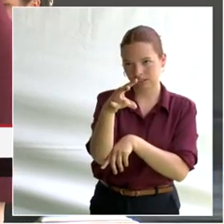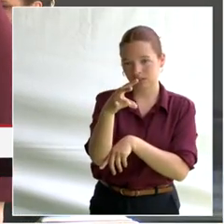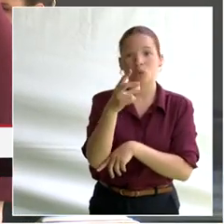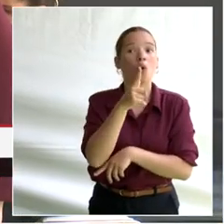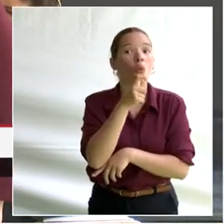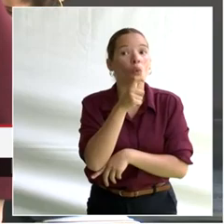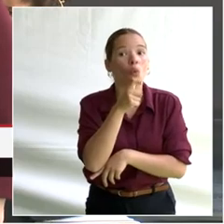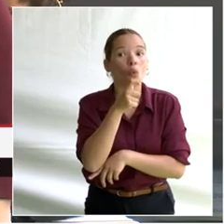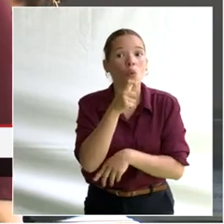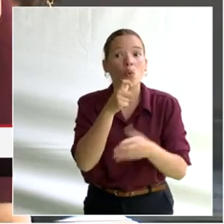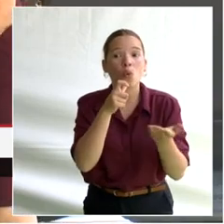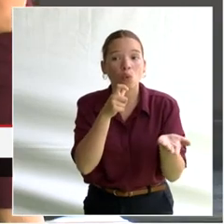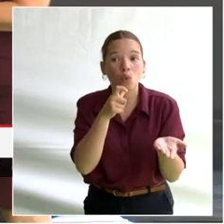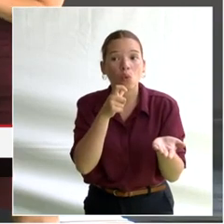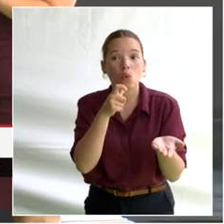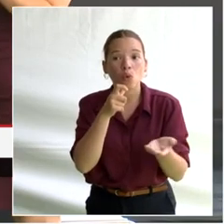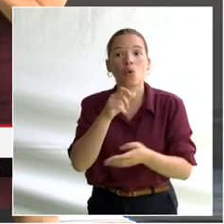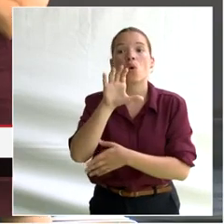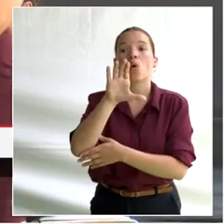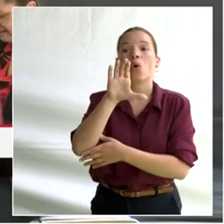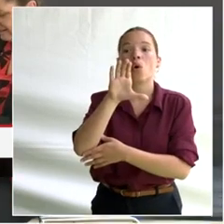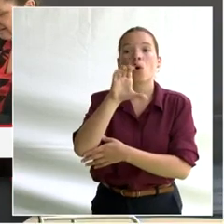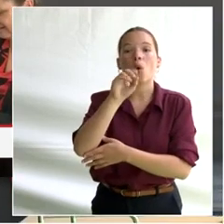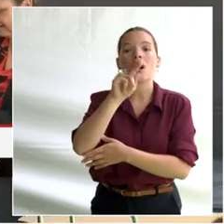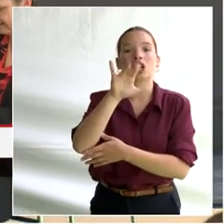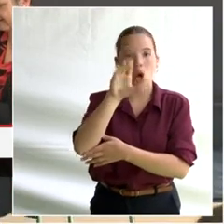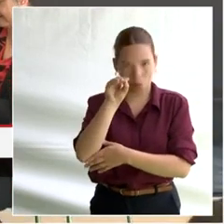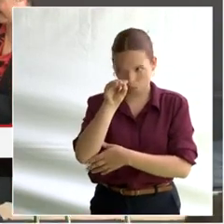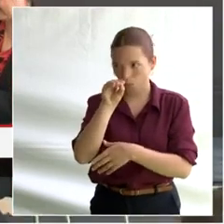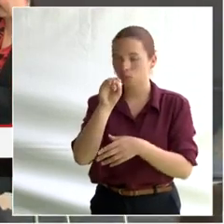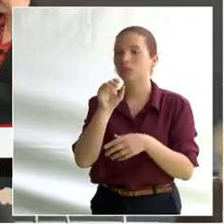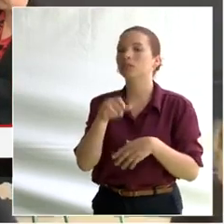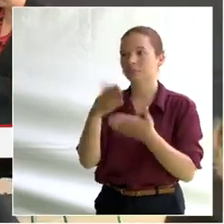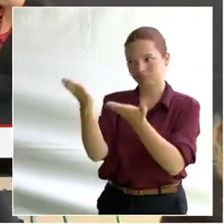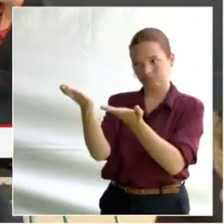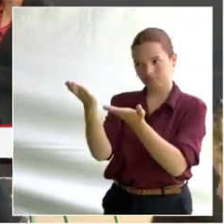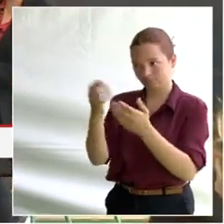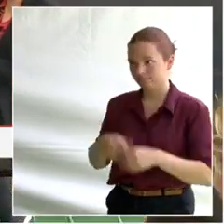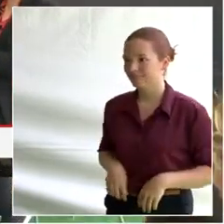Marta, former Washington Castle star.